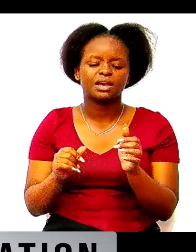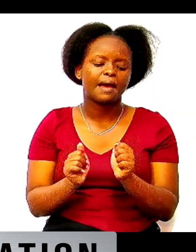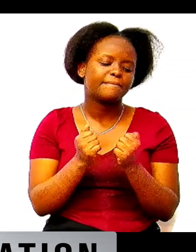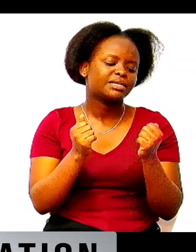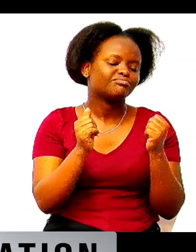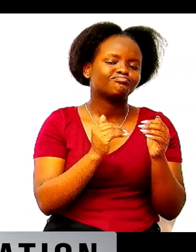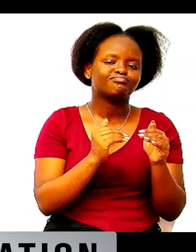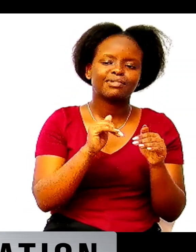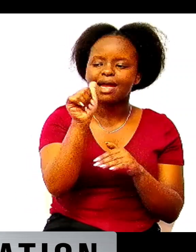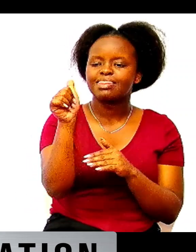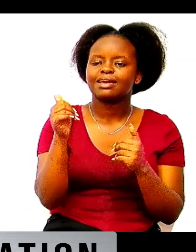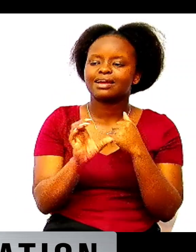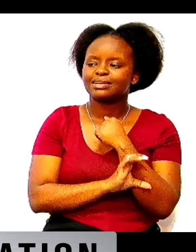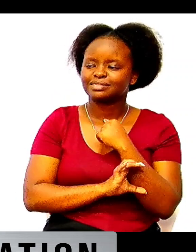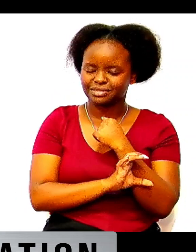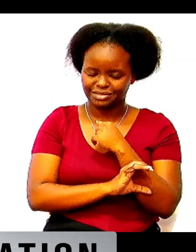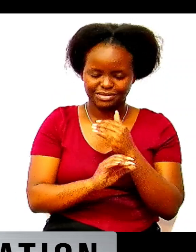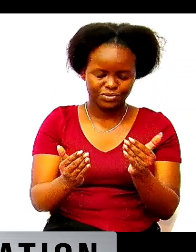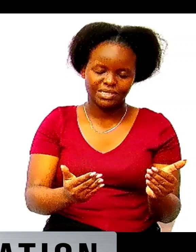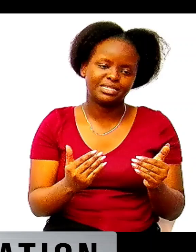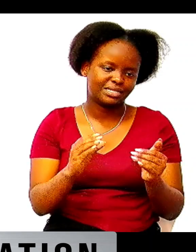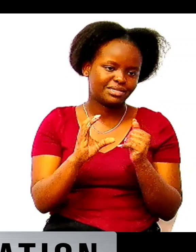democracy. That's right.